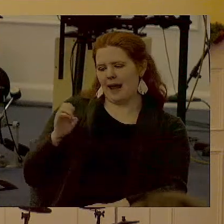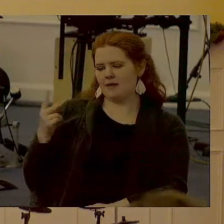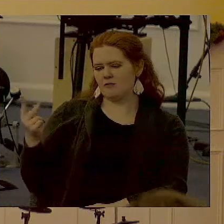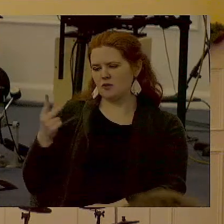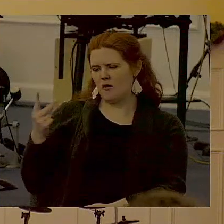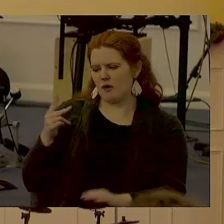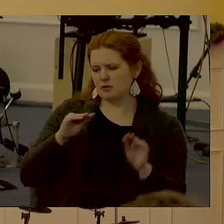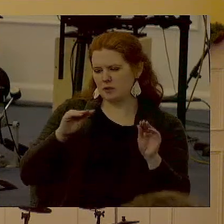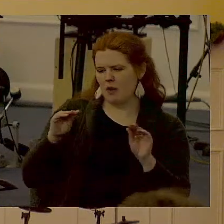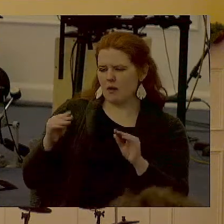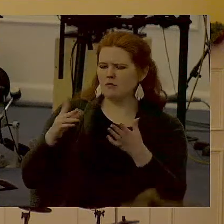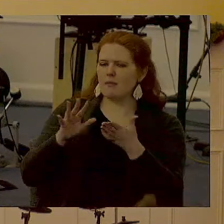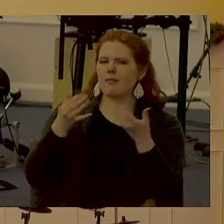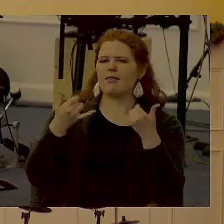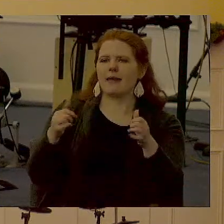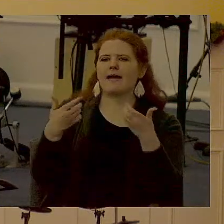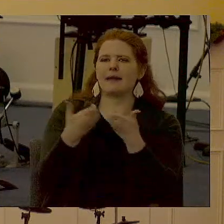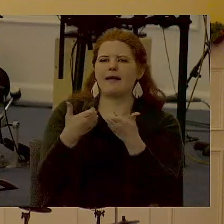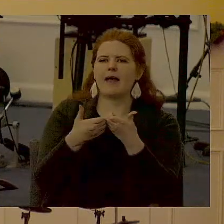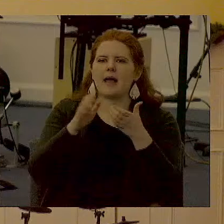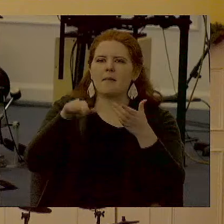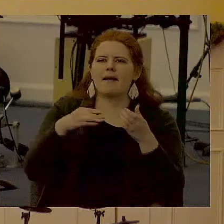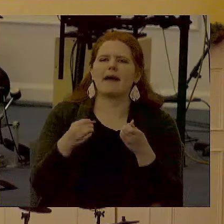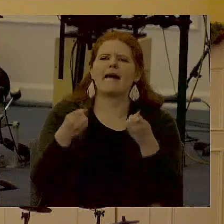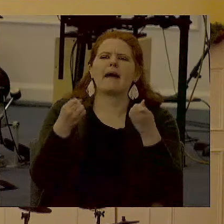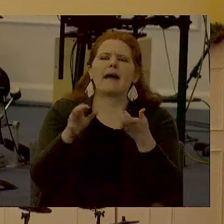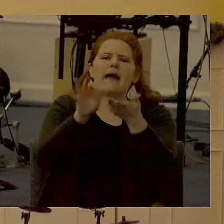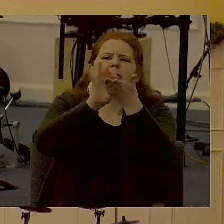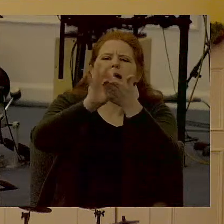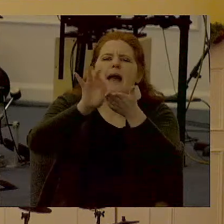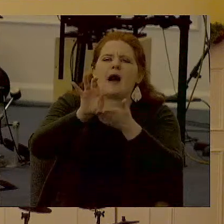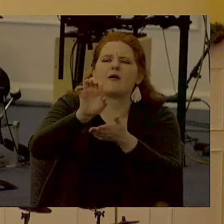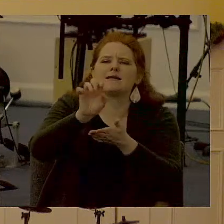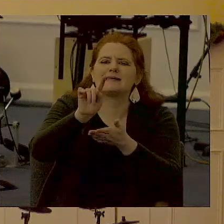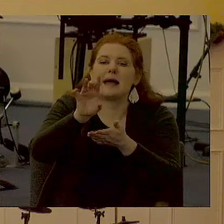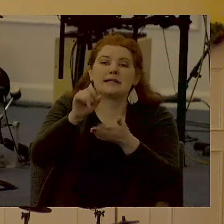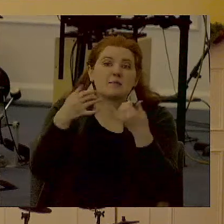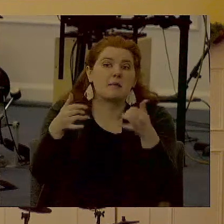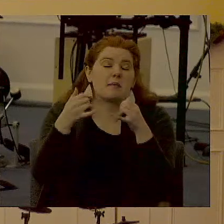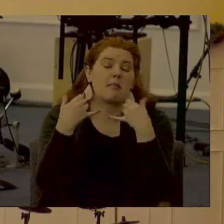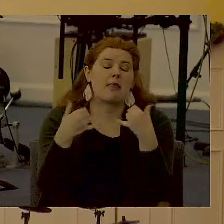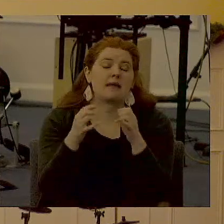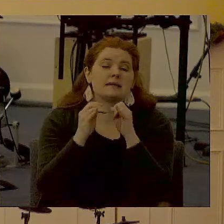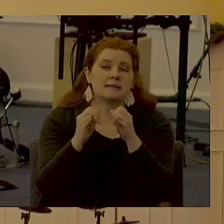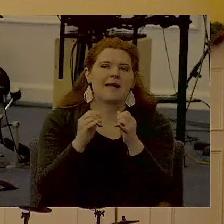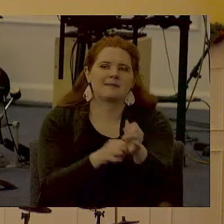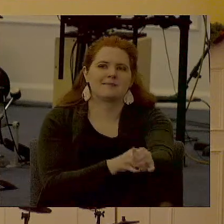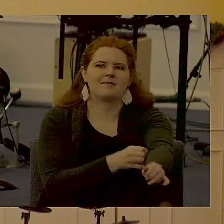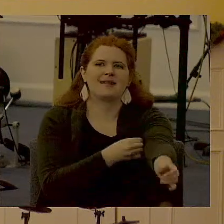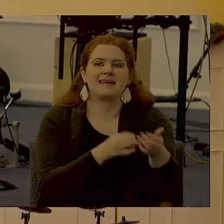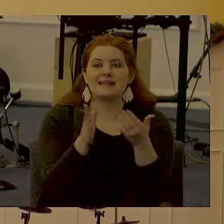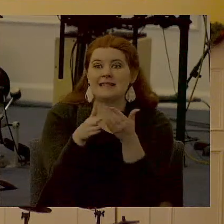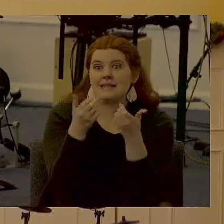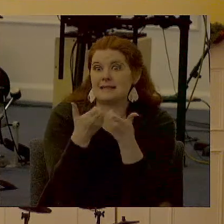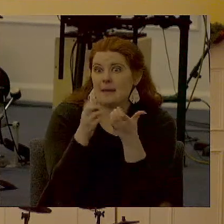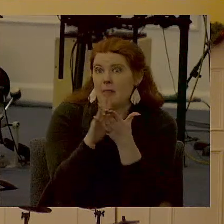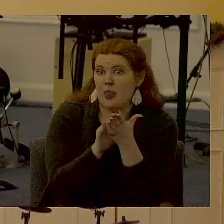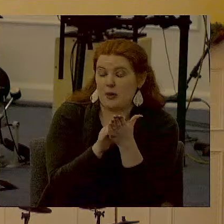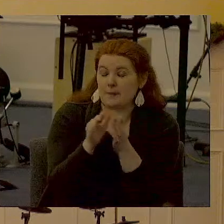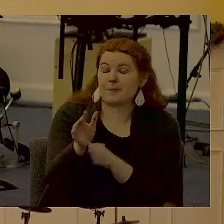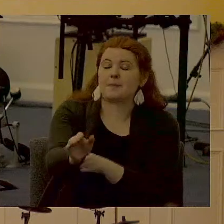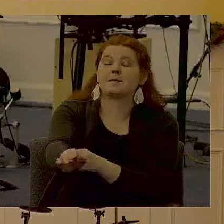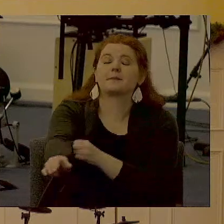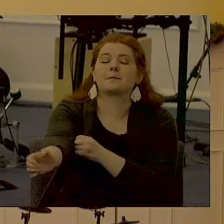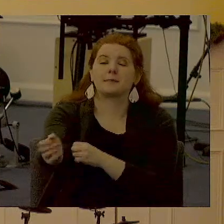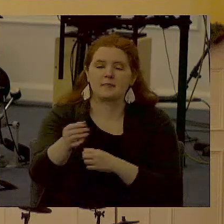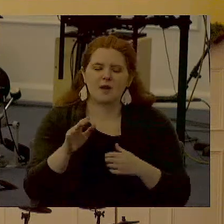the Teslas. Maybe you played this game too. Maybe you didn't. It's fine. It's okay. It's a very easy game to learn. We